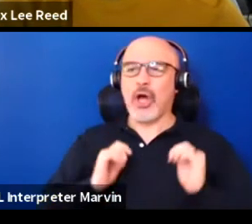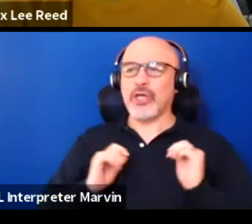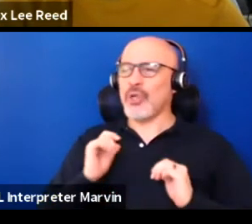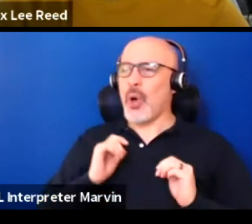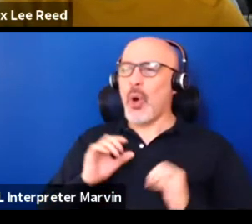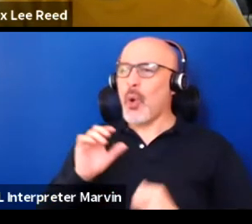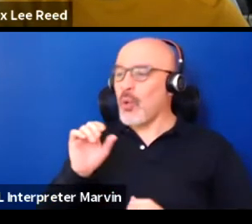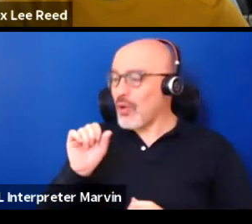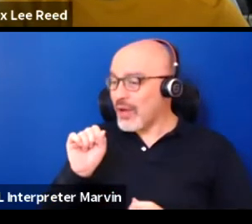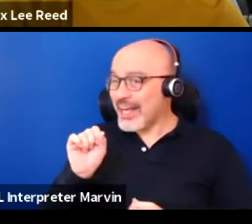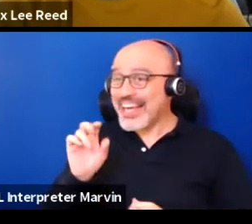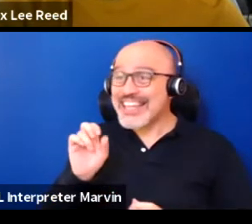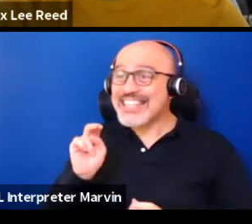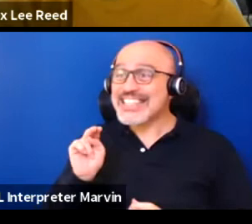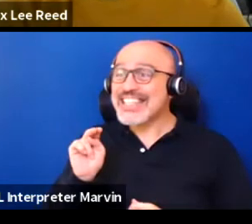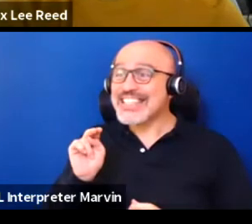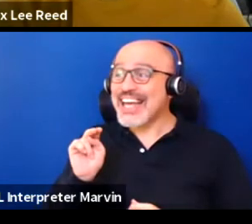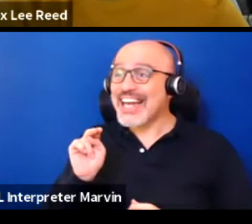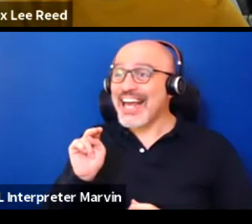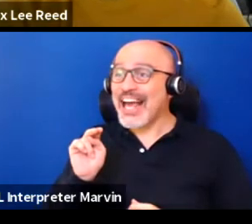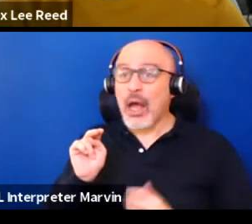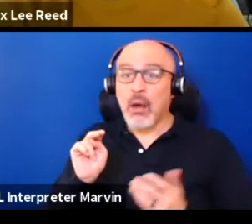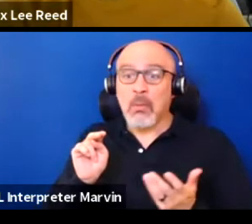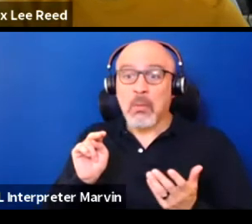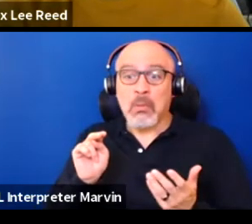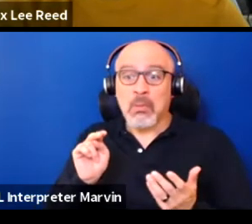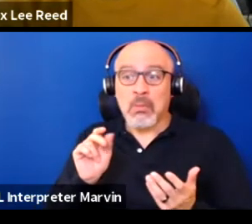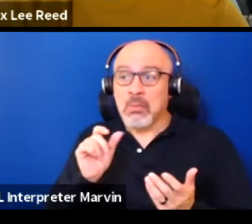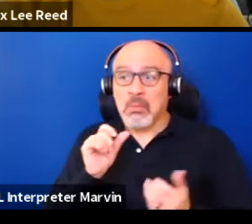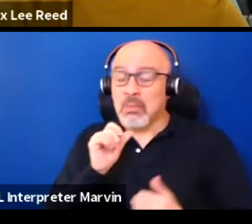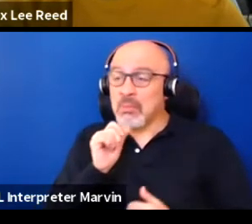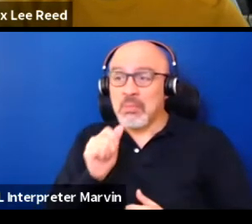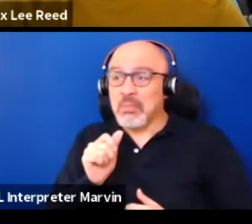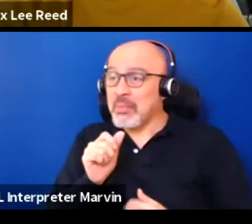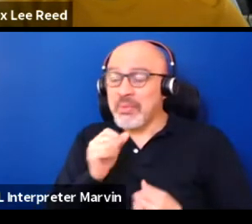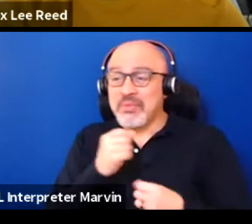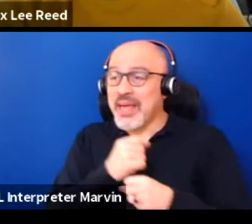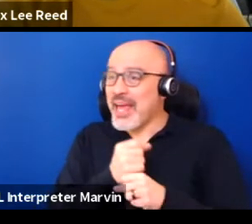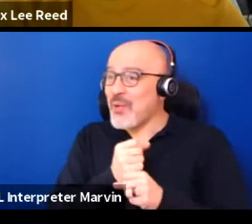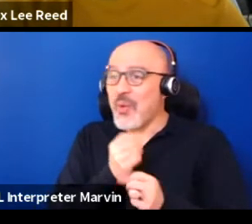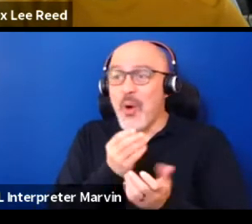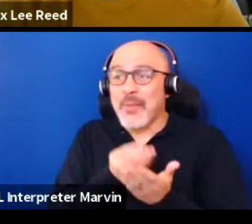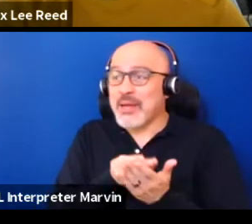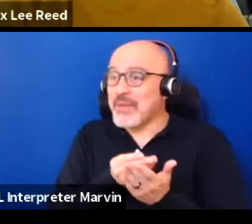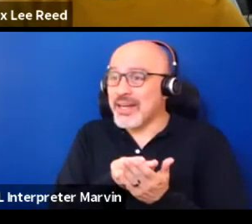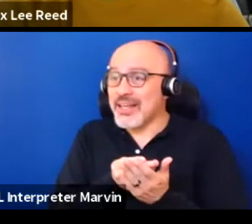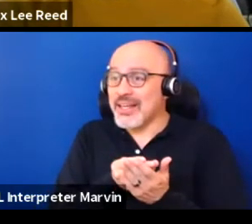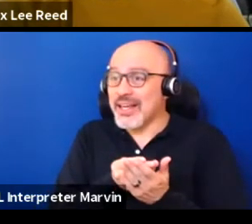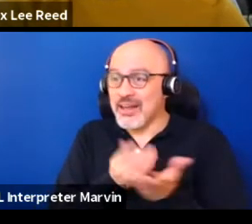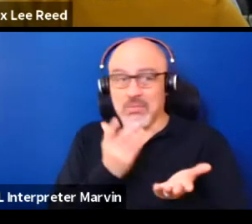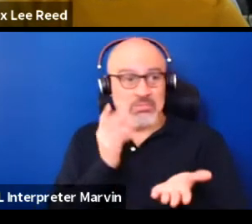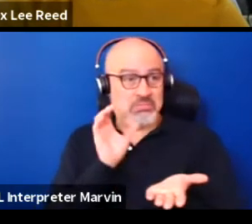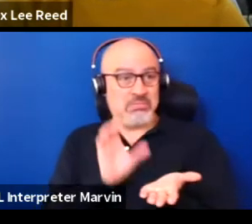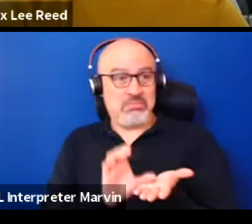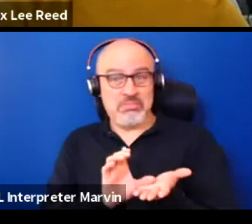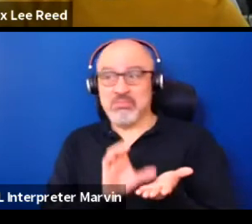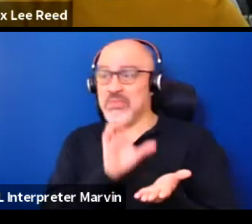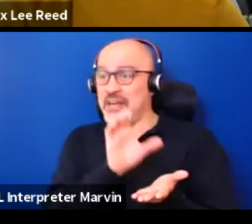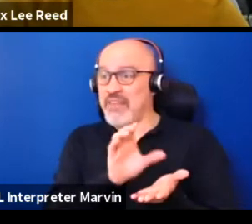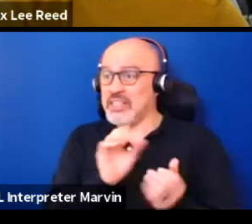money. Why can't the theater think about those plays as investments in particular